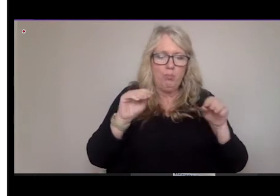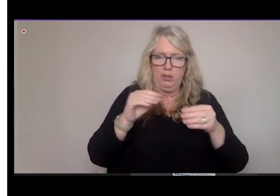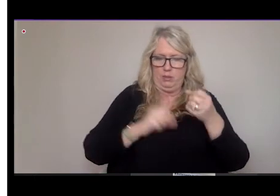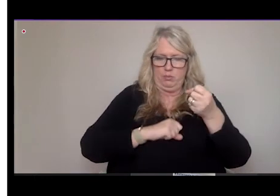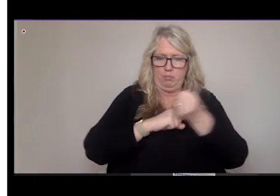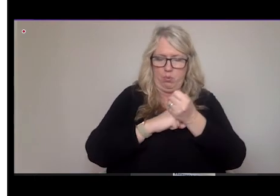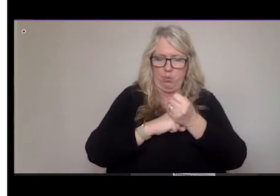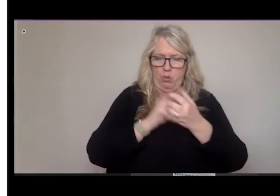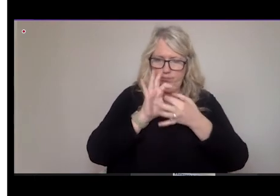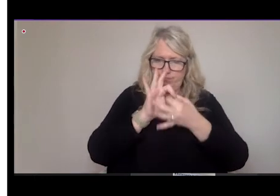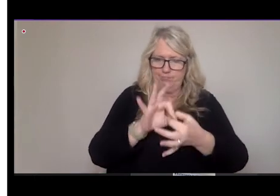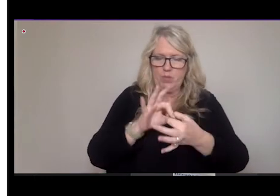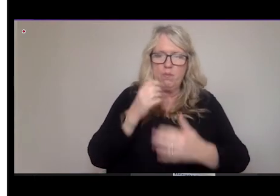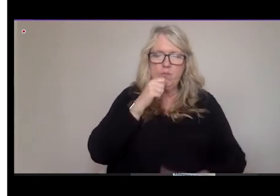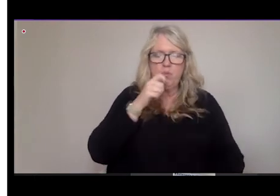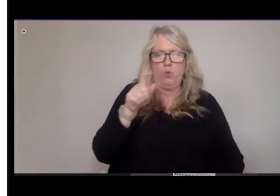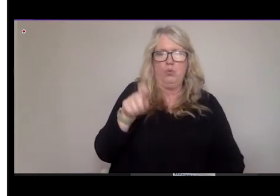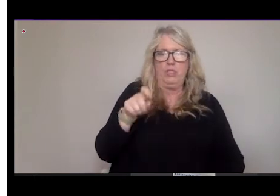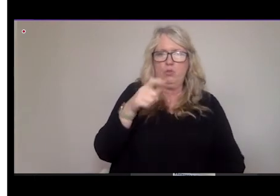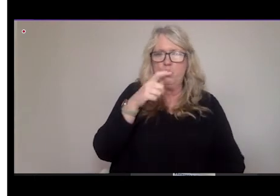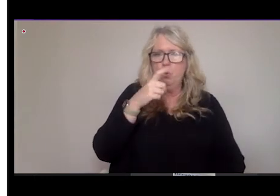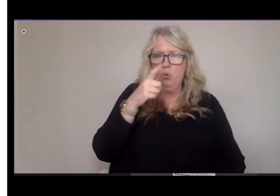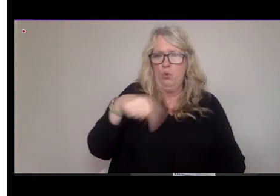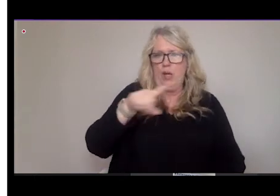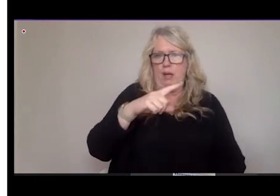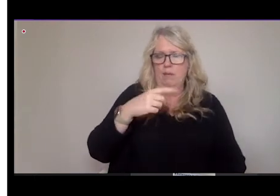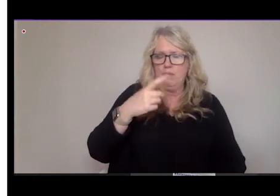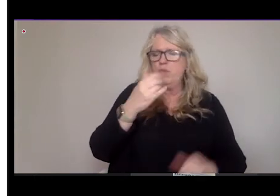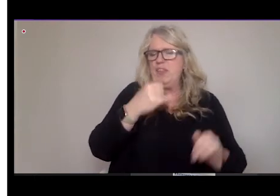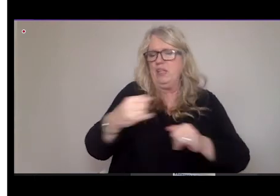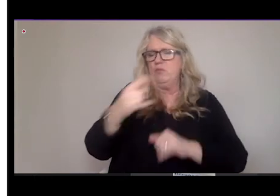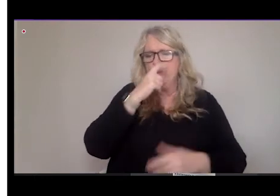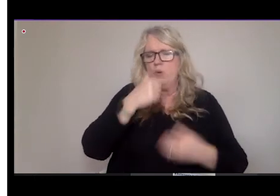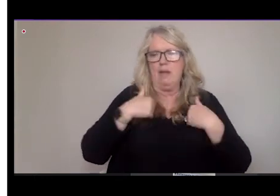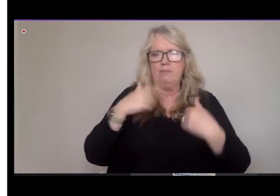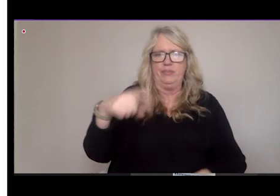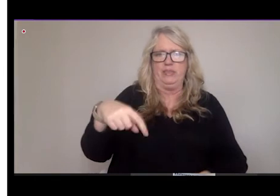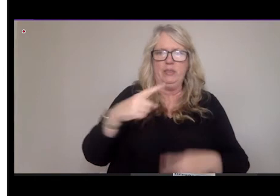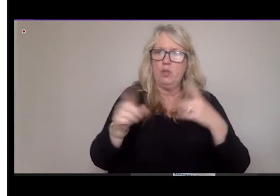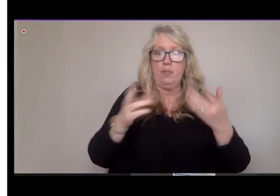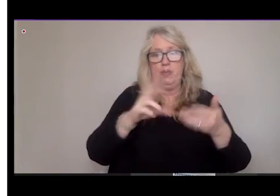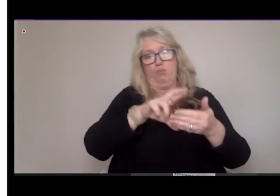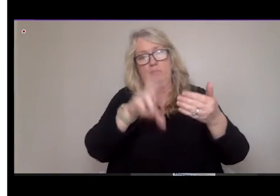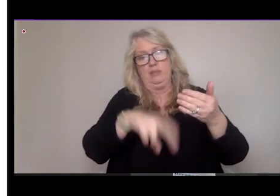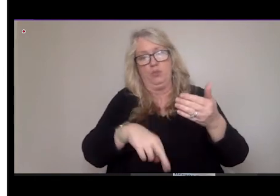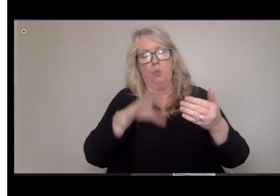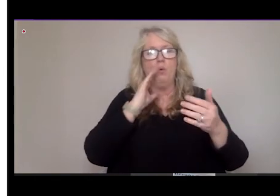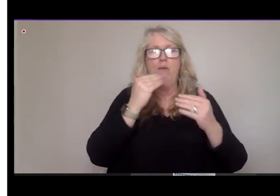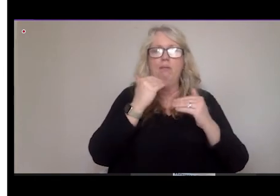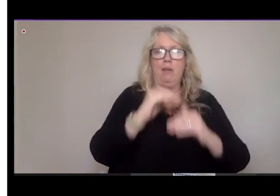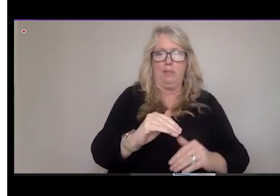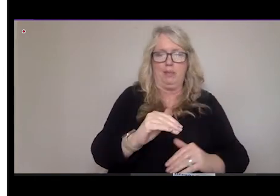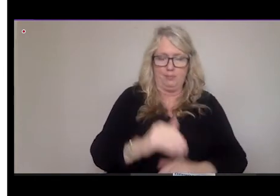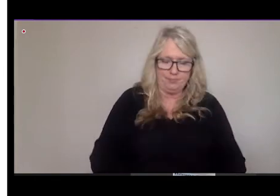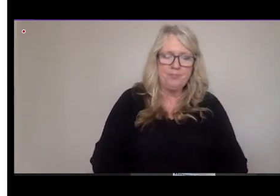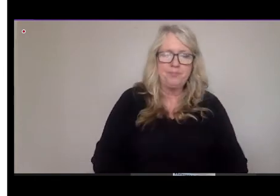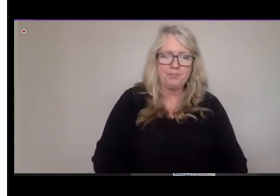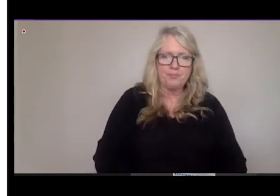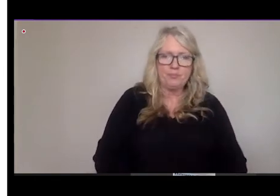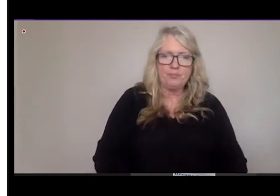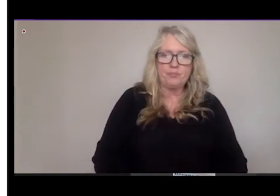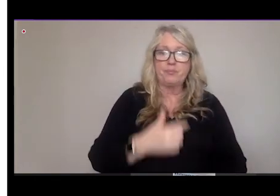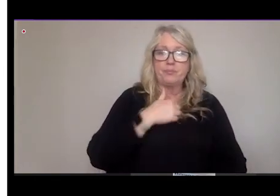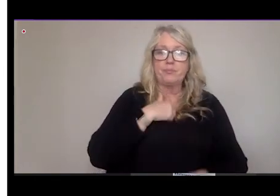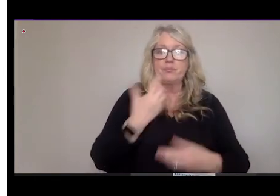mobility supports that are aligned with the needs of individuals, then the outcomes that you achieve are going to be